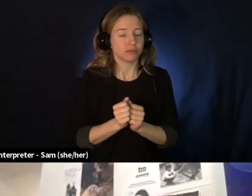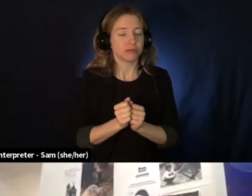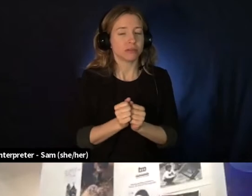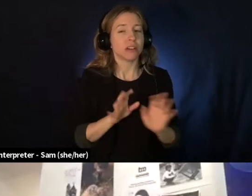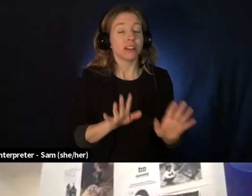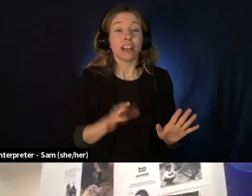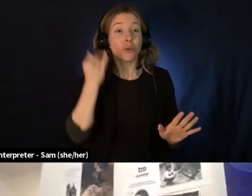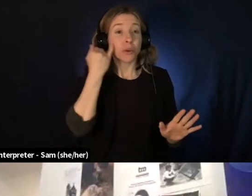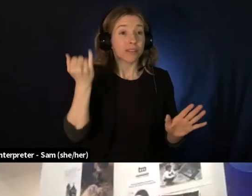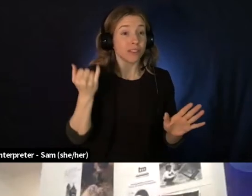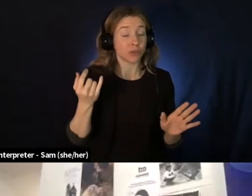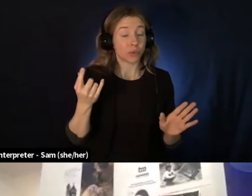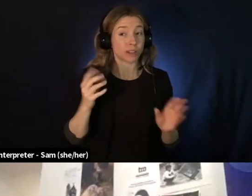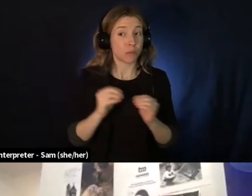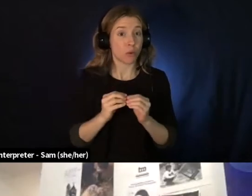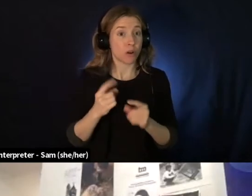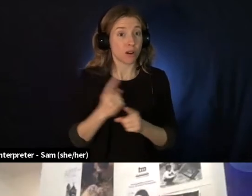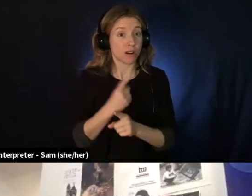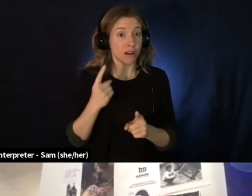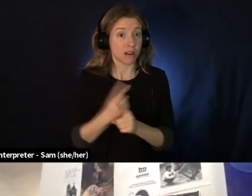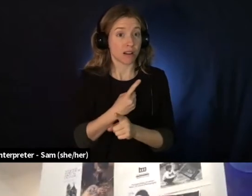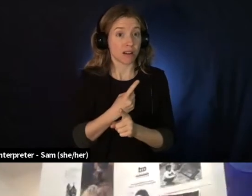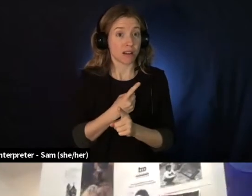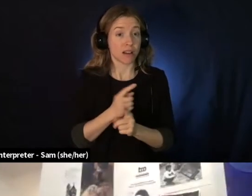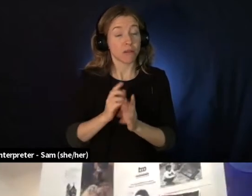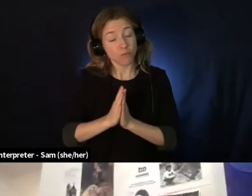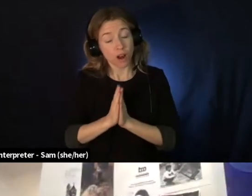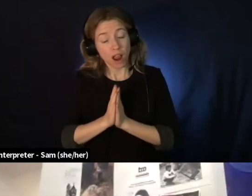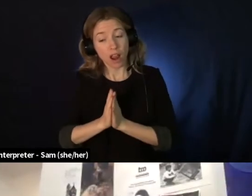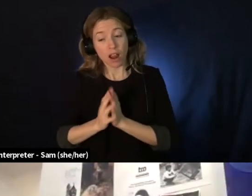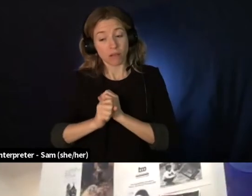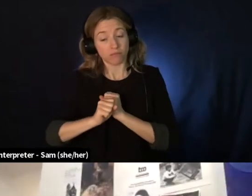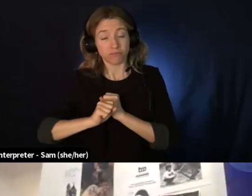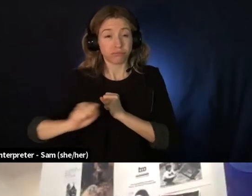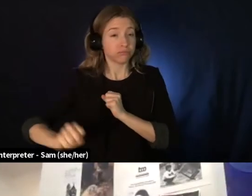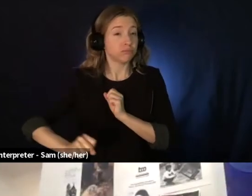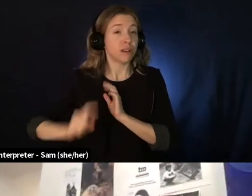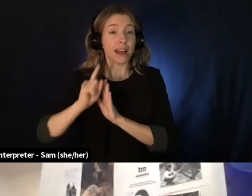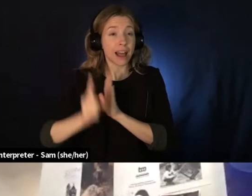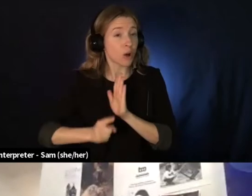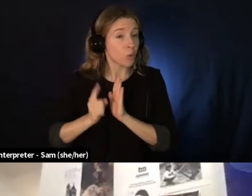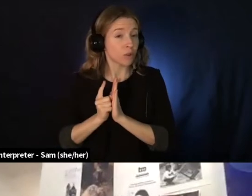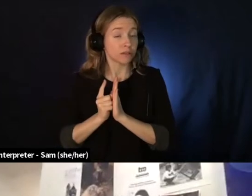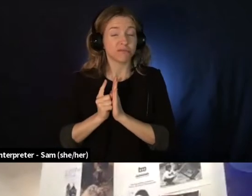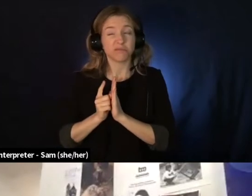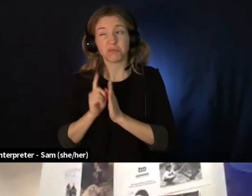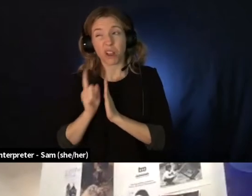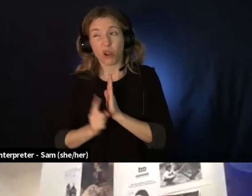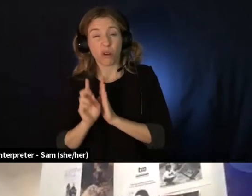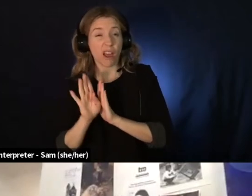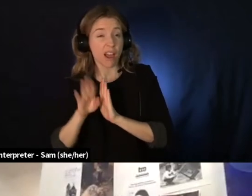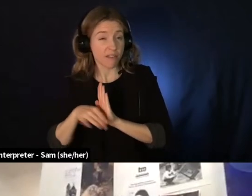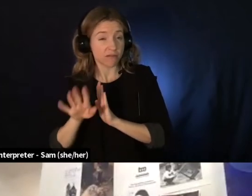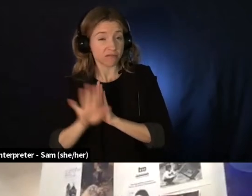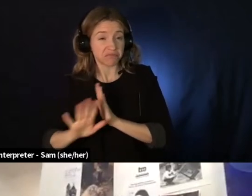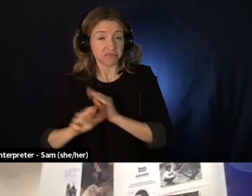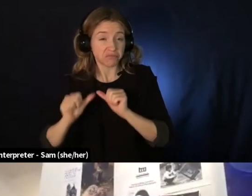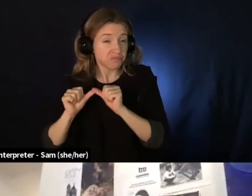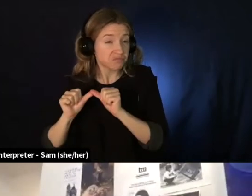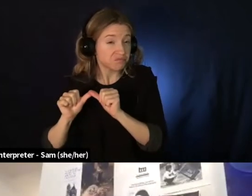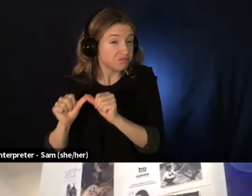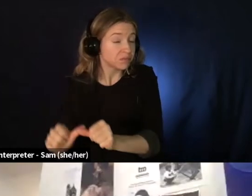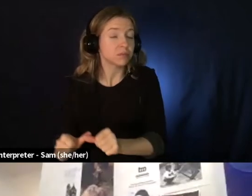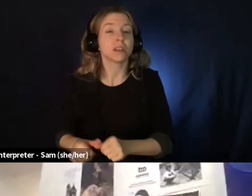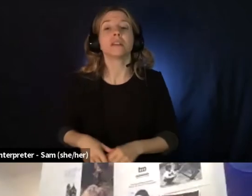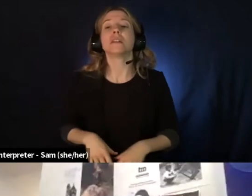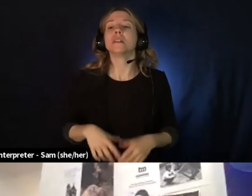correctly, the prayer would have lasted an hour and a half, and would have talked about all